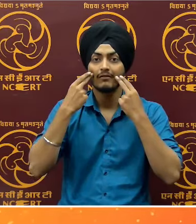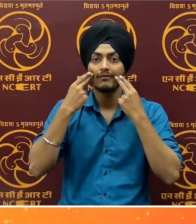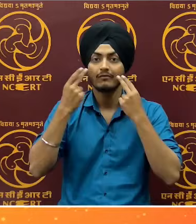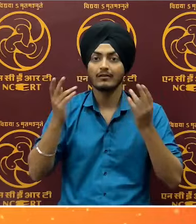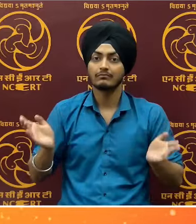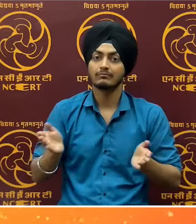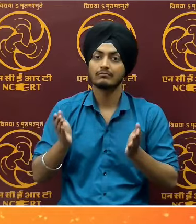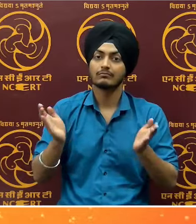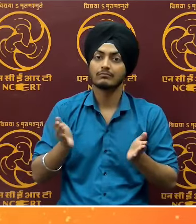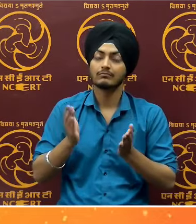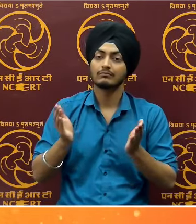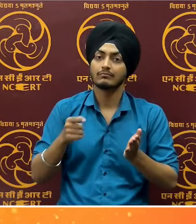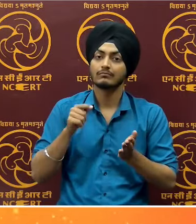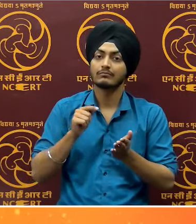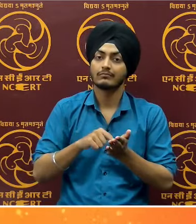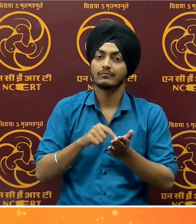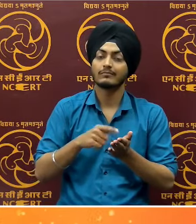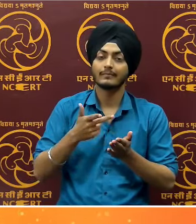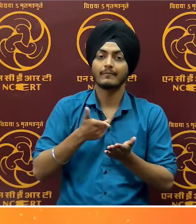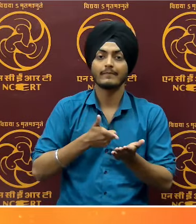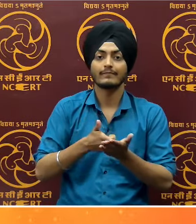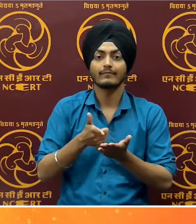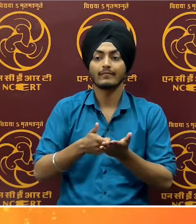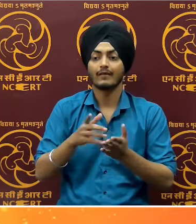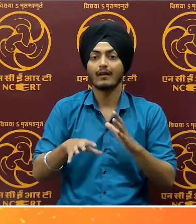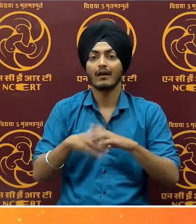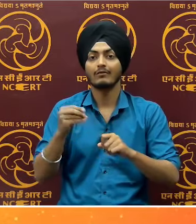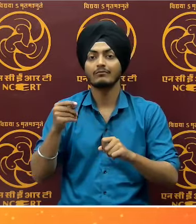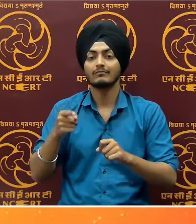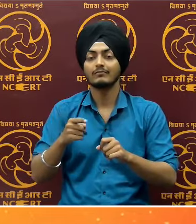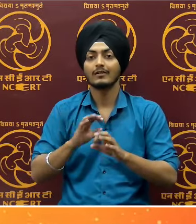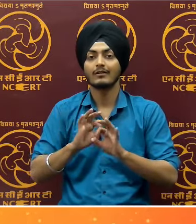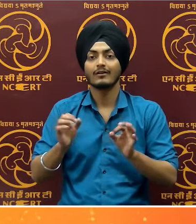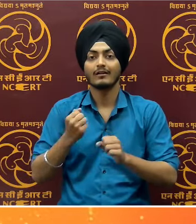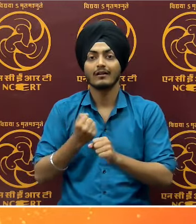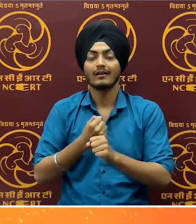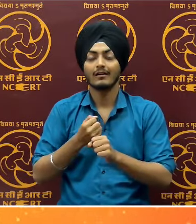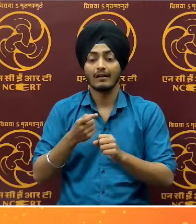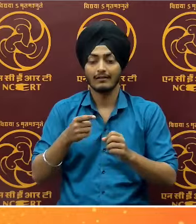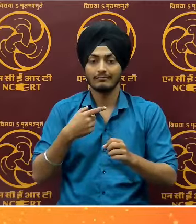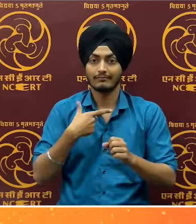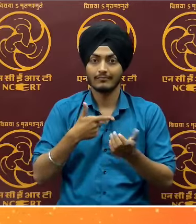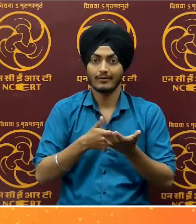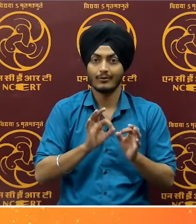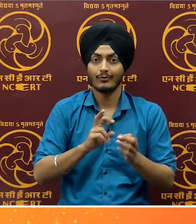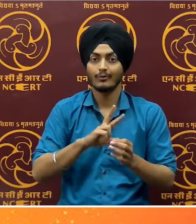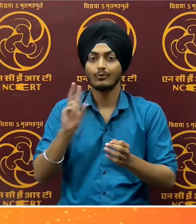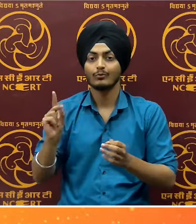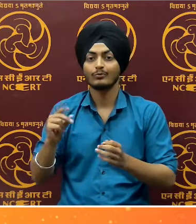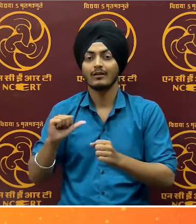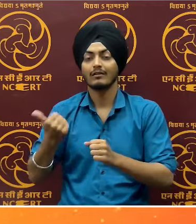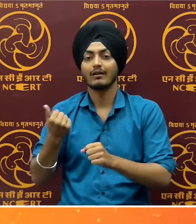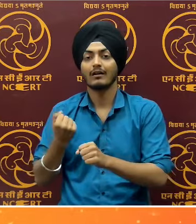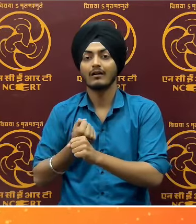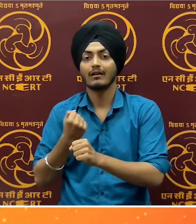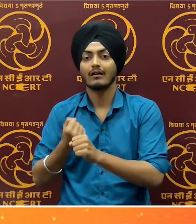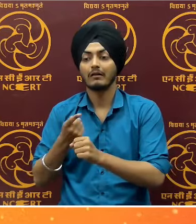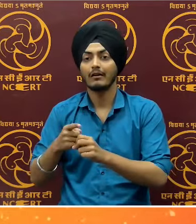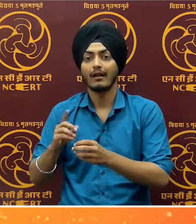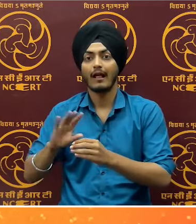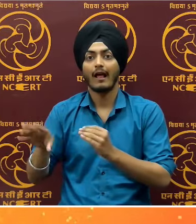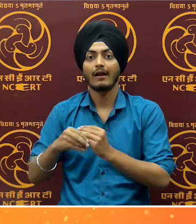activities. So, more and more non-farming activities will enable more employment and more income,